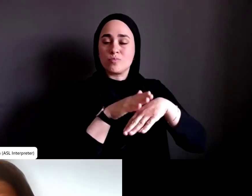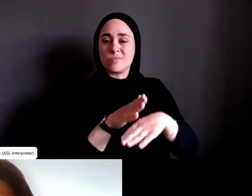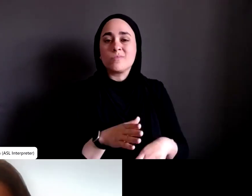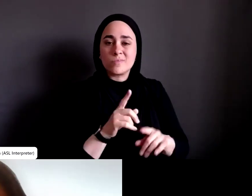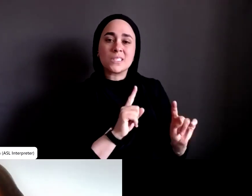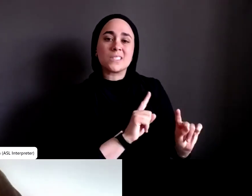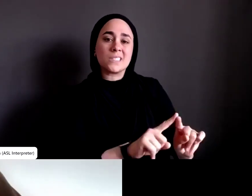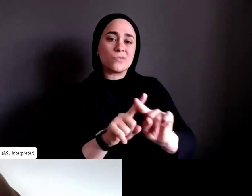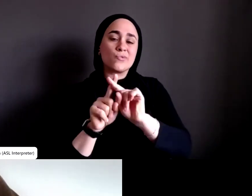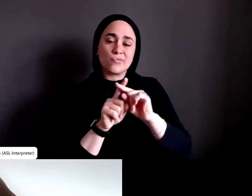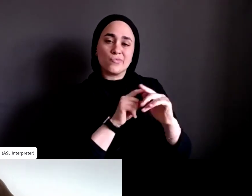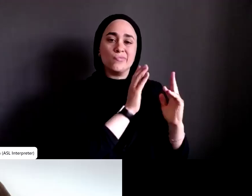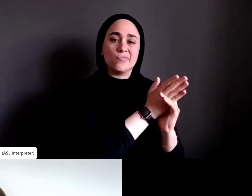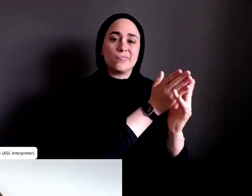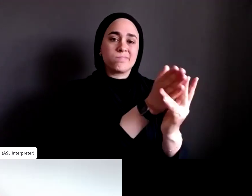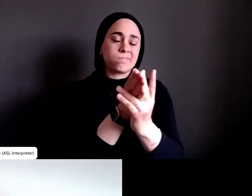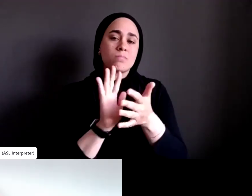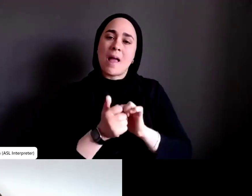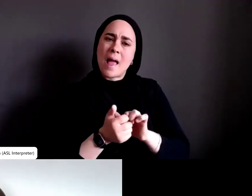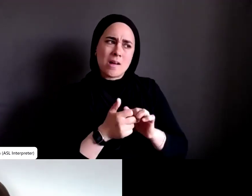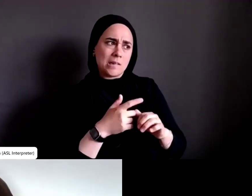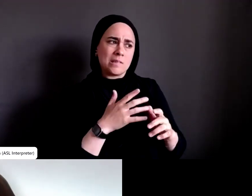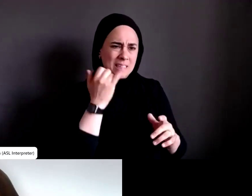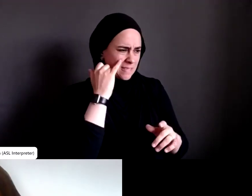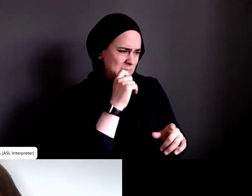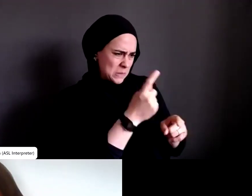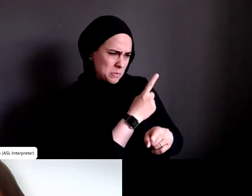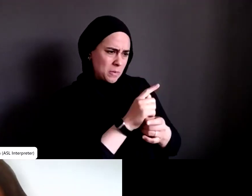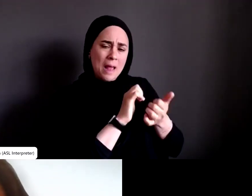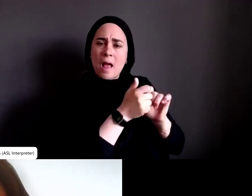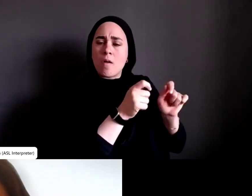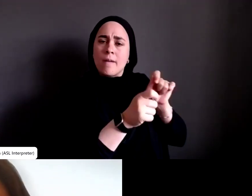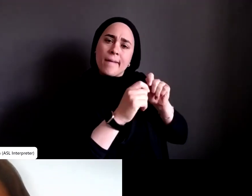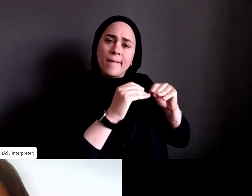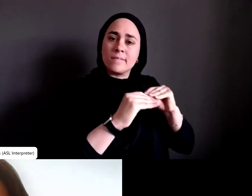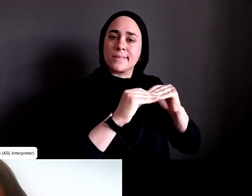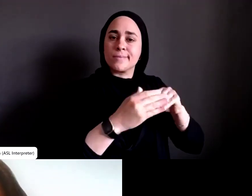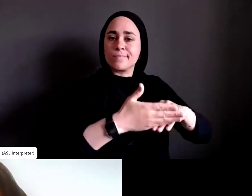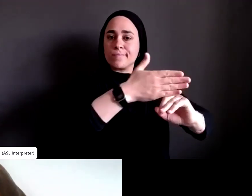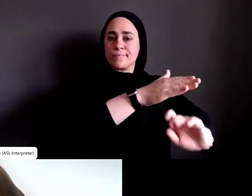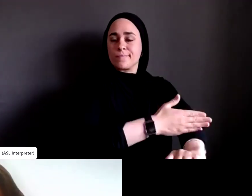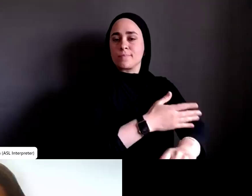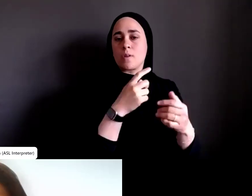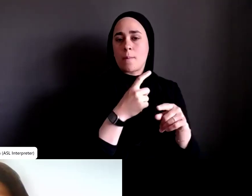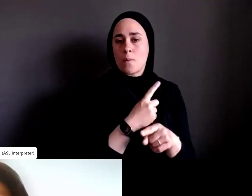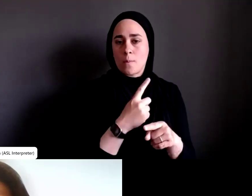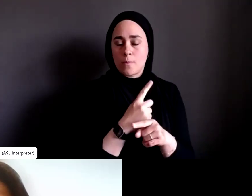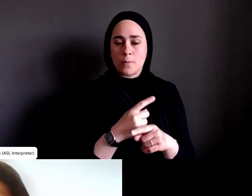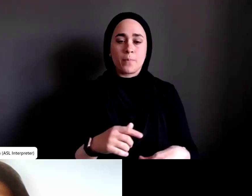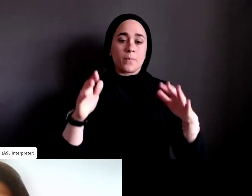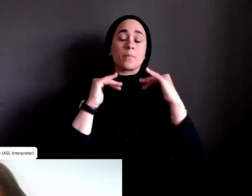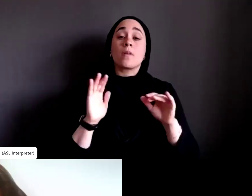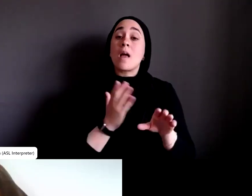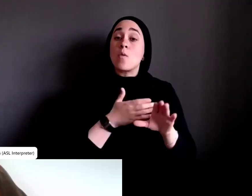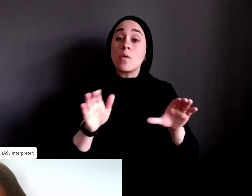different interveners to counter mistreatment. Our action plan also made obligation